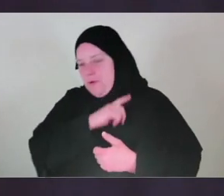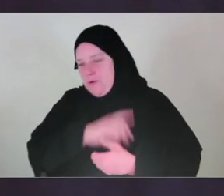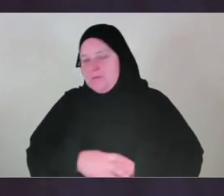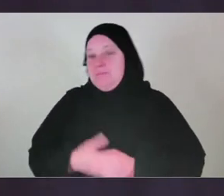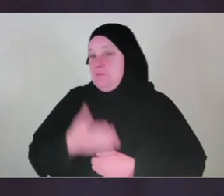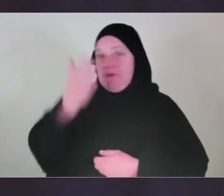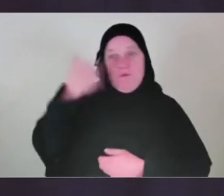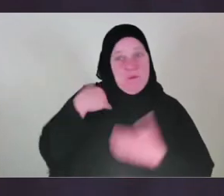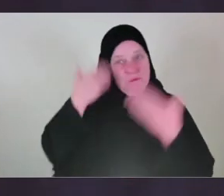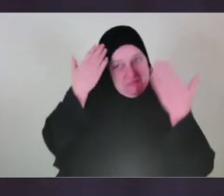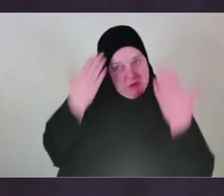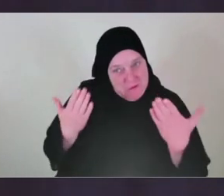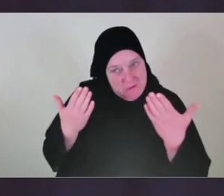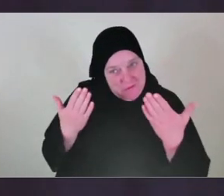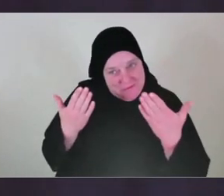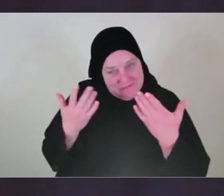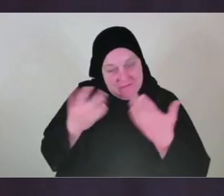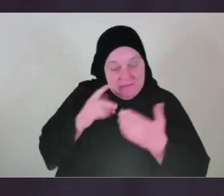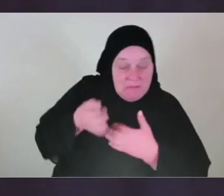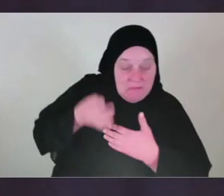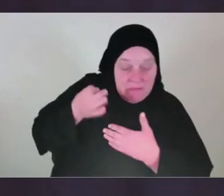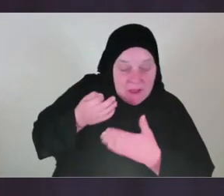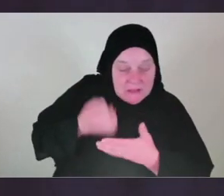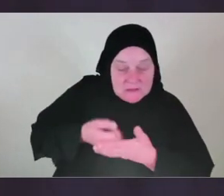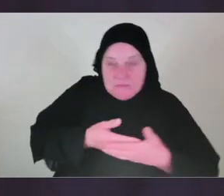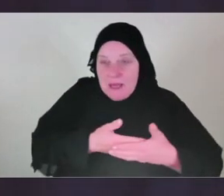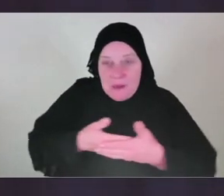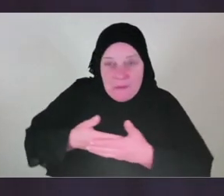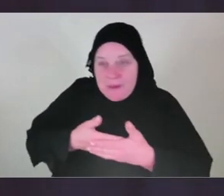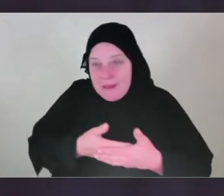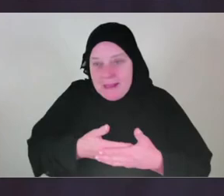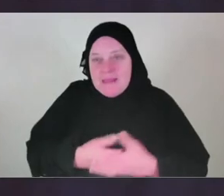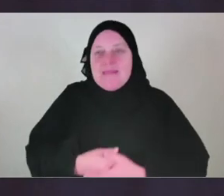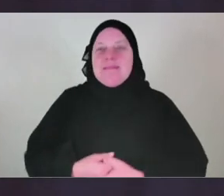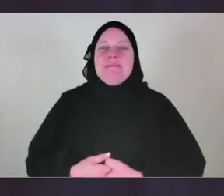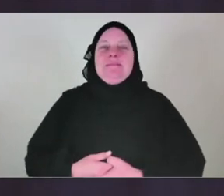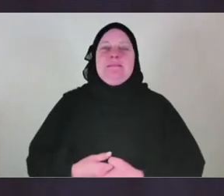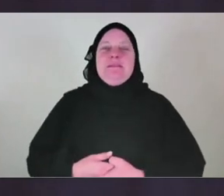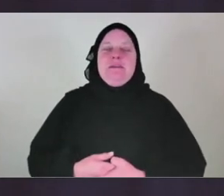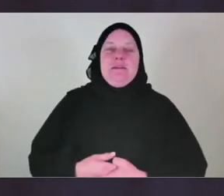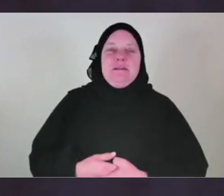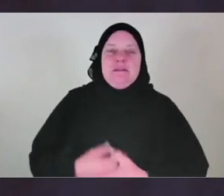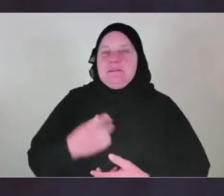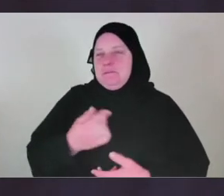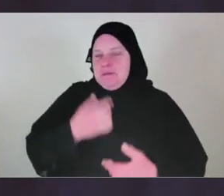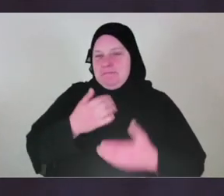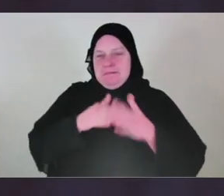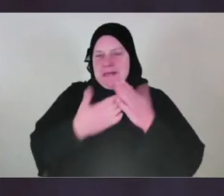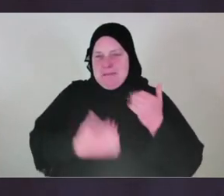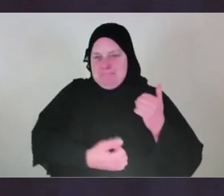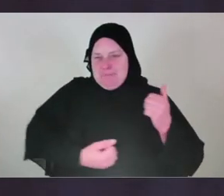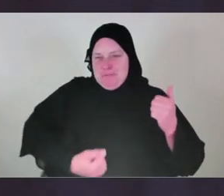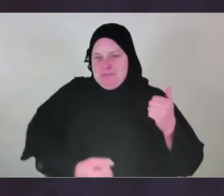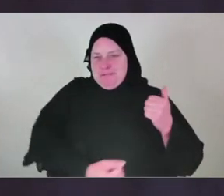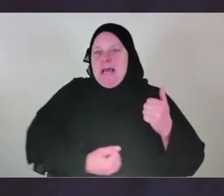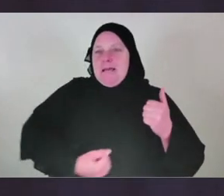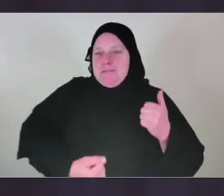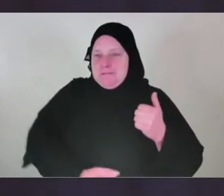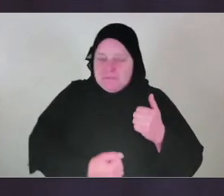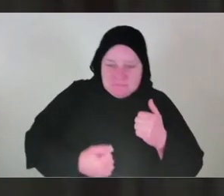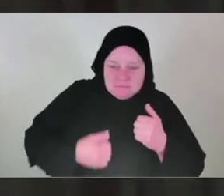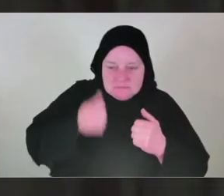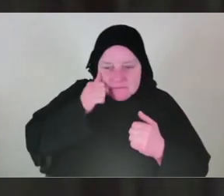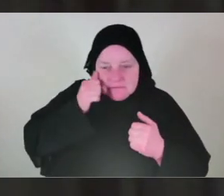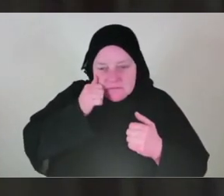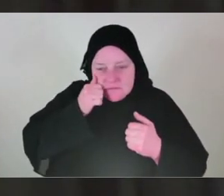Now they get these. They find out with an ultrasound what they have. They're doing these, what are they